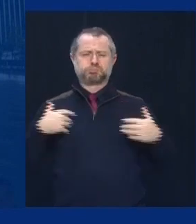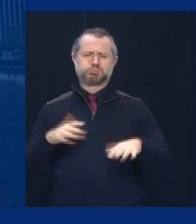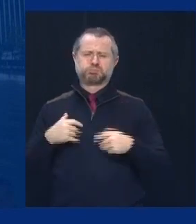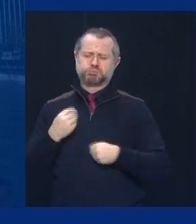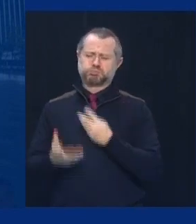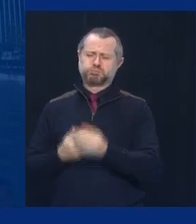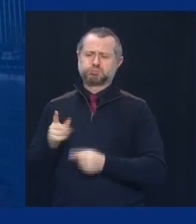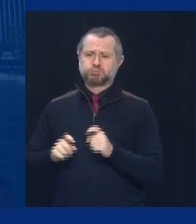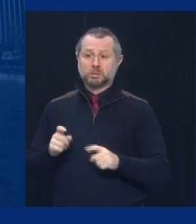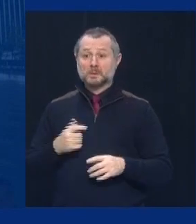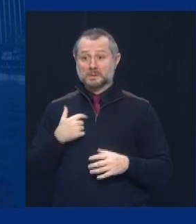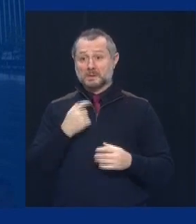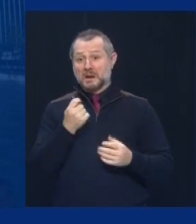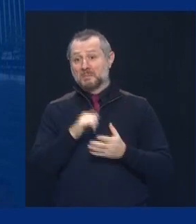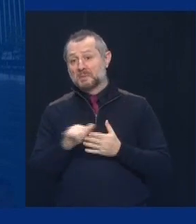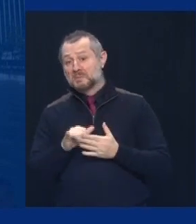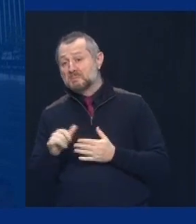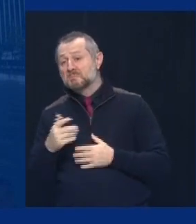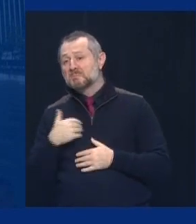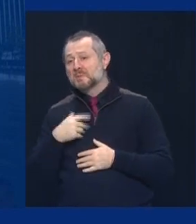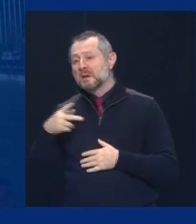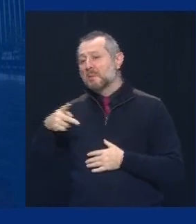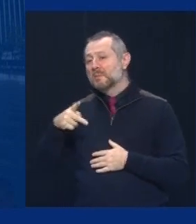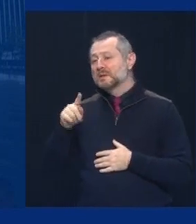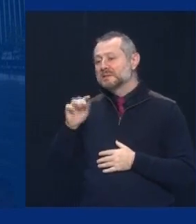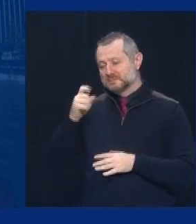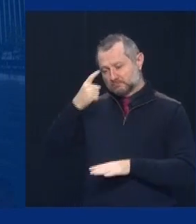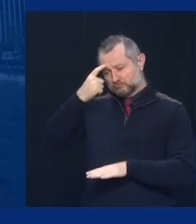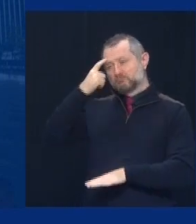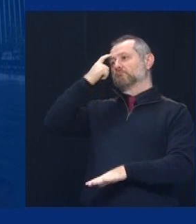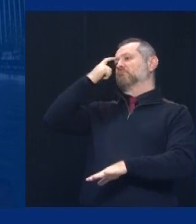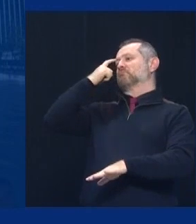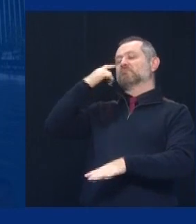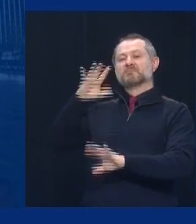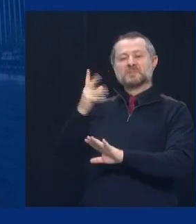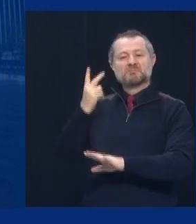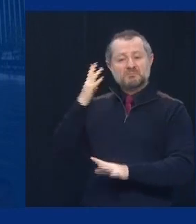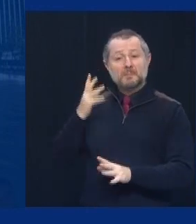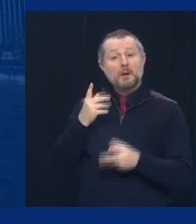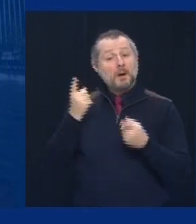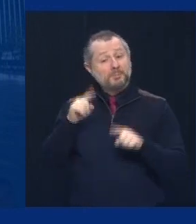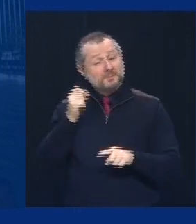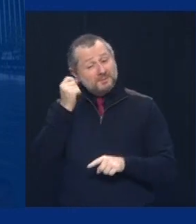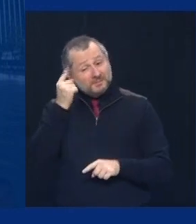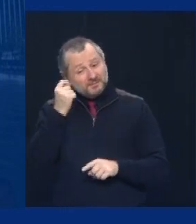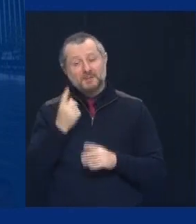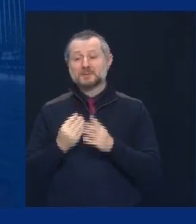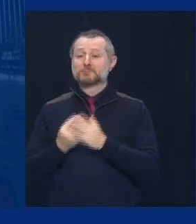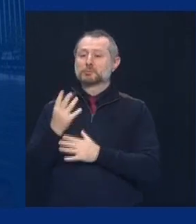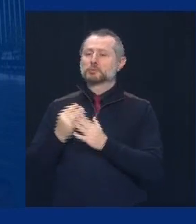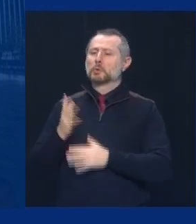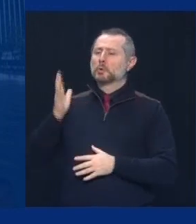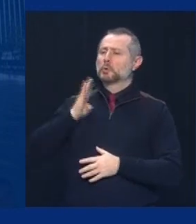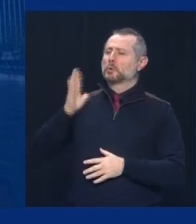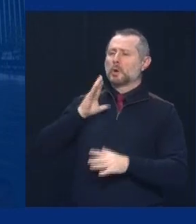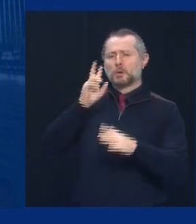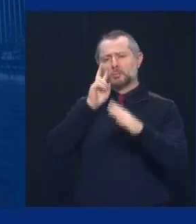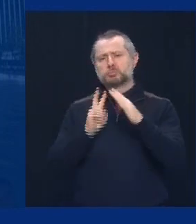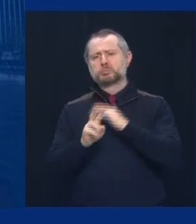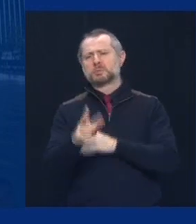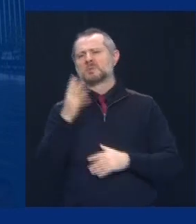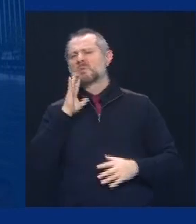little PTSD, but what we went through in the spring with all these experts giving us advice, and the advice turned out to be